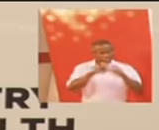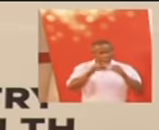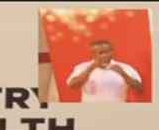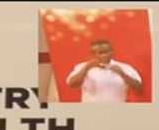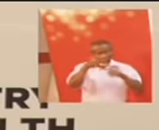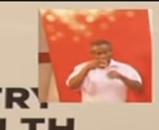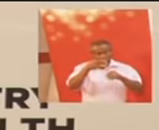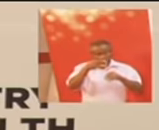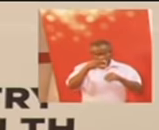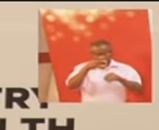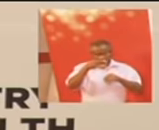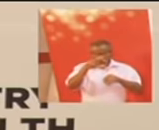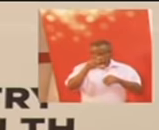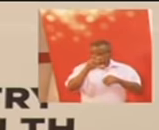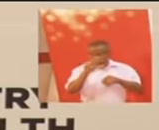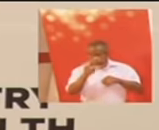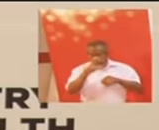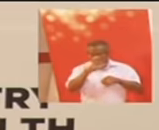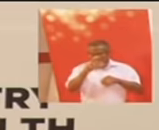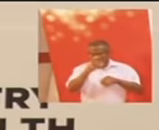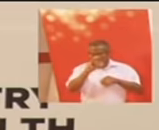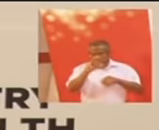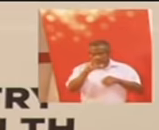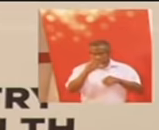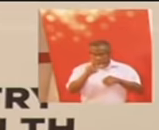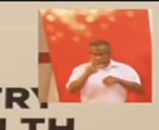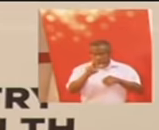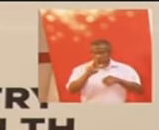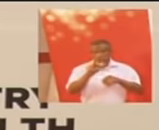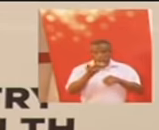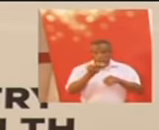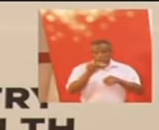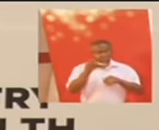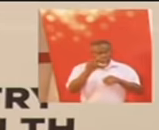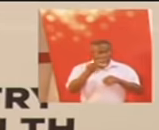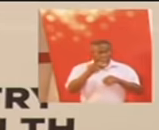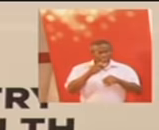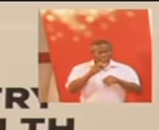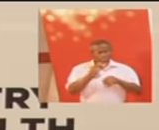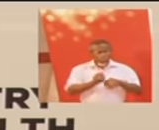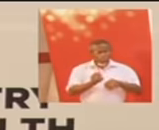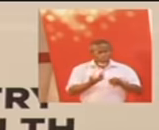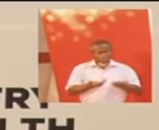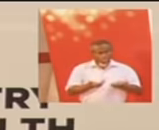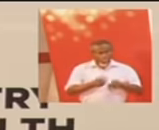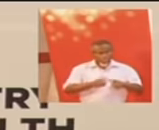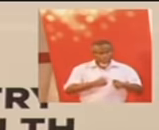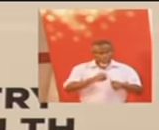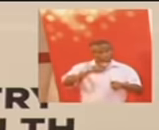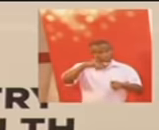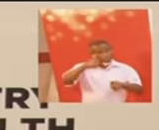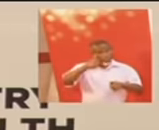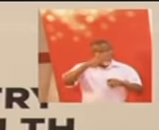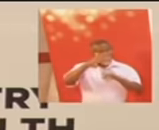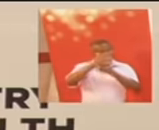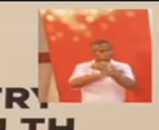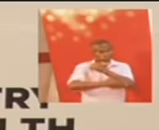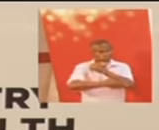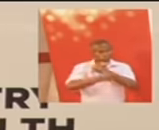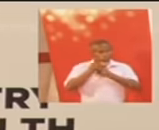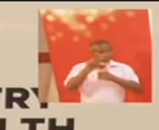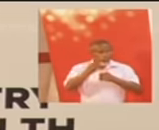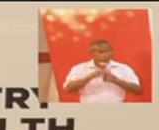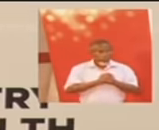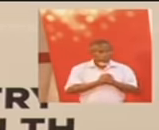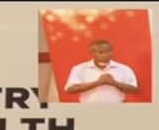in our country and in other parts of the world. Again, it is something that is evolving, as you said, and only as time progresses we will